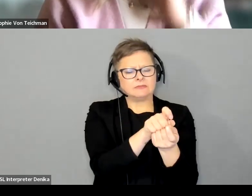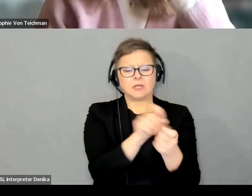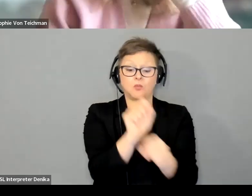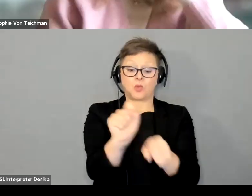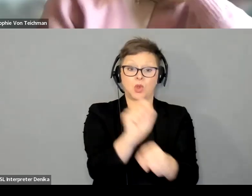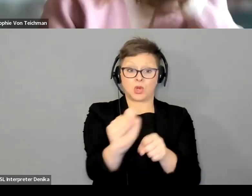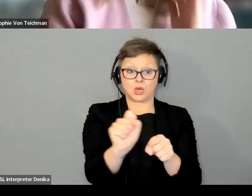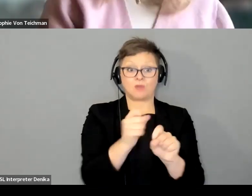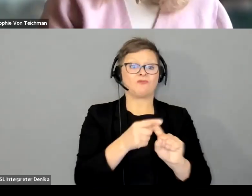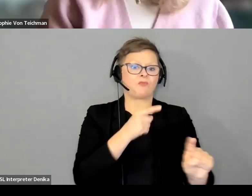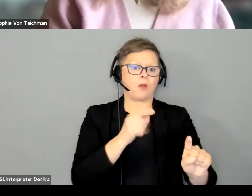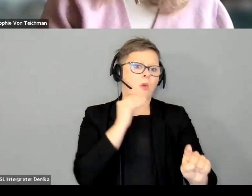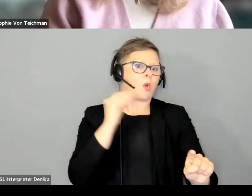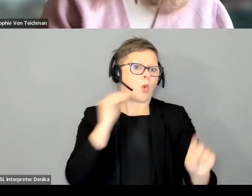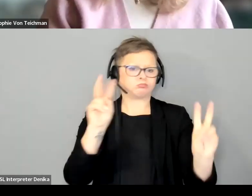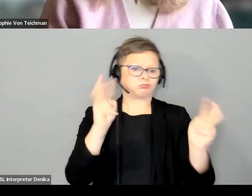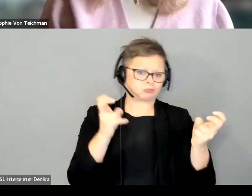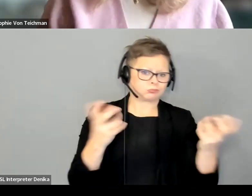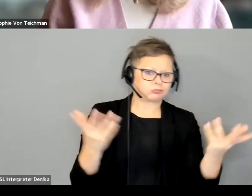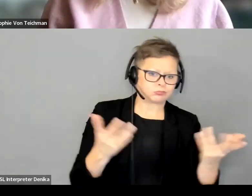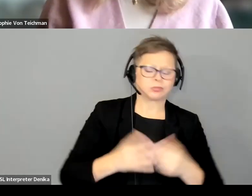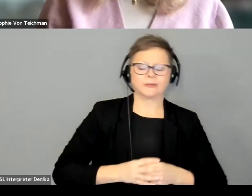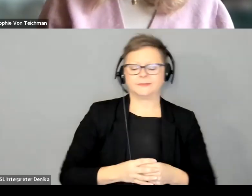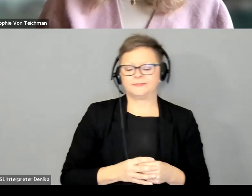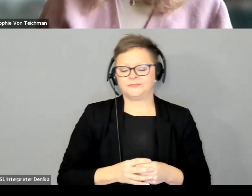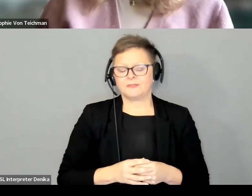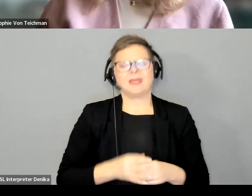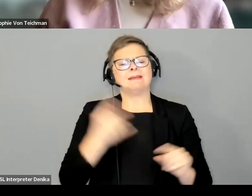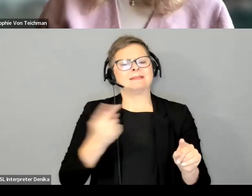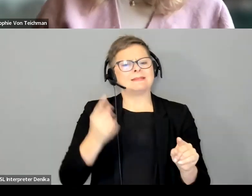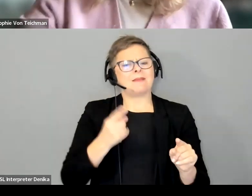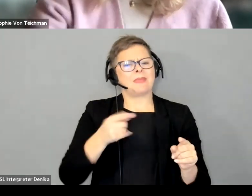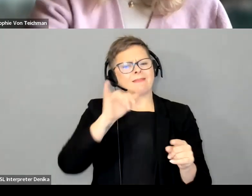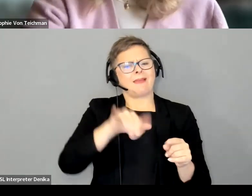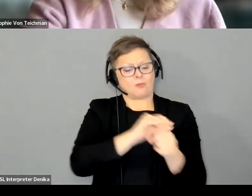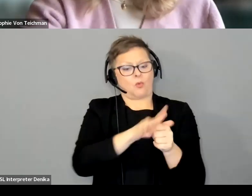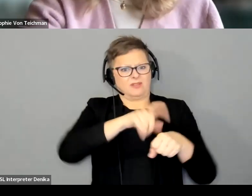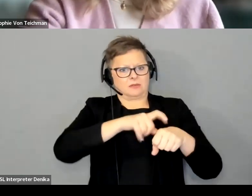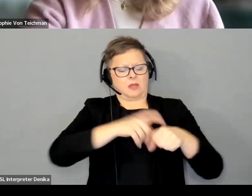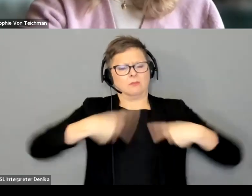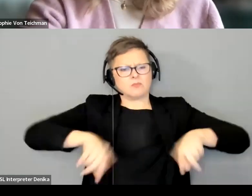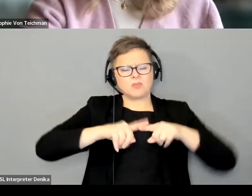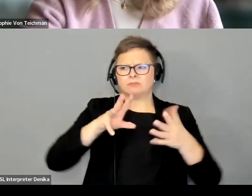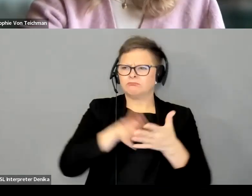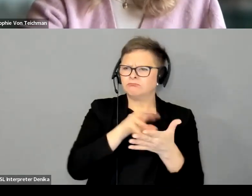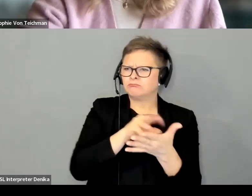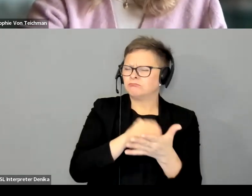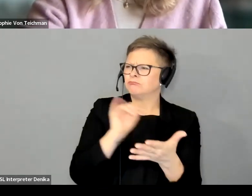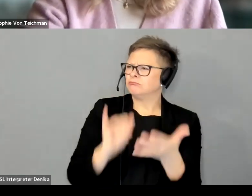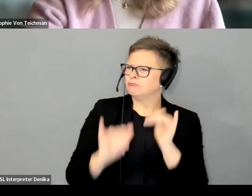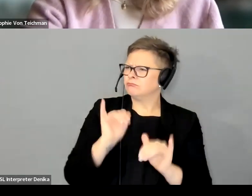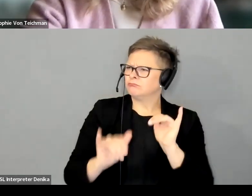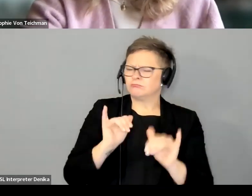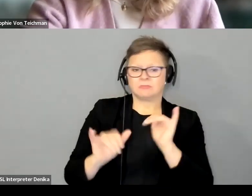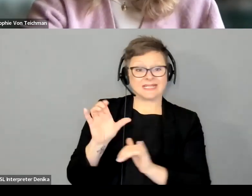the pandemic that we learned in the research that CNIB's research